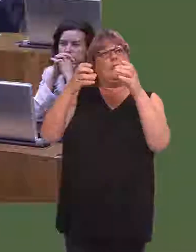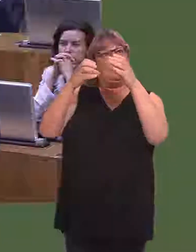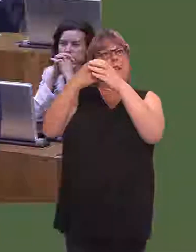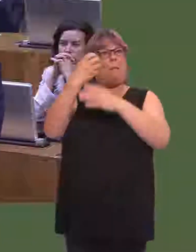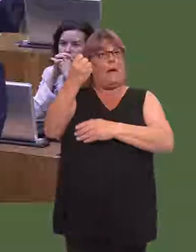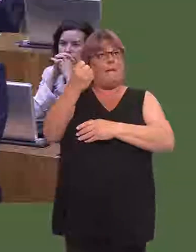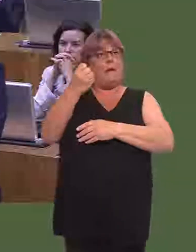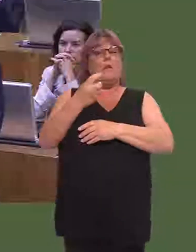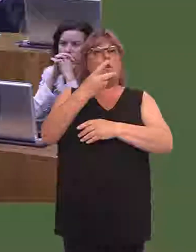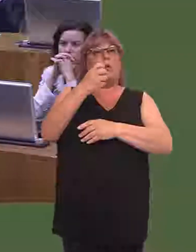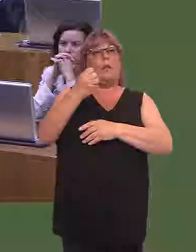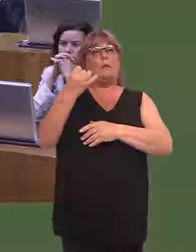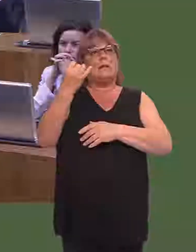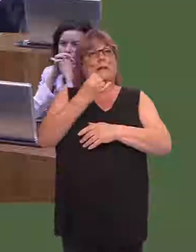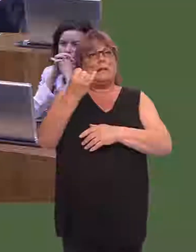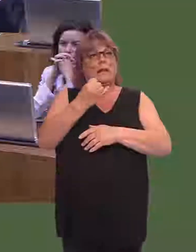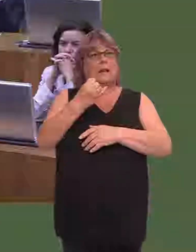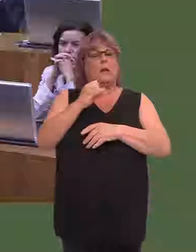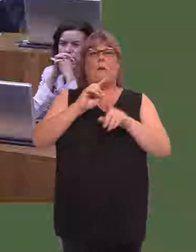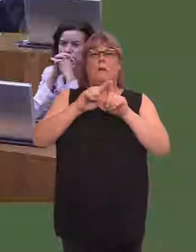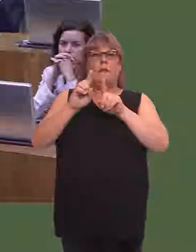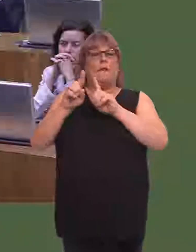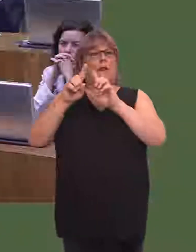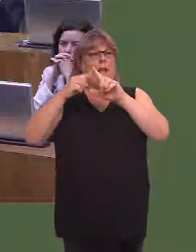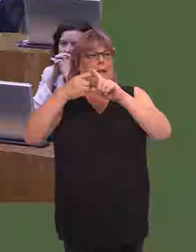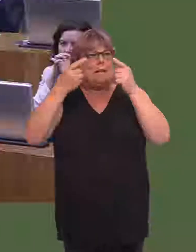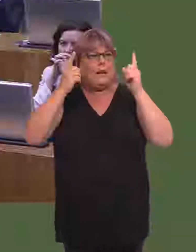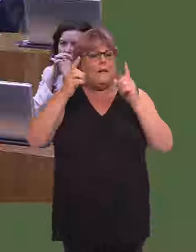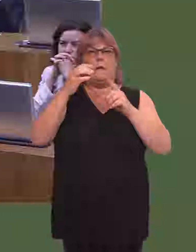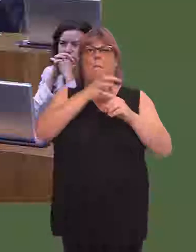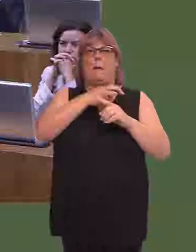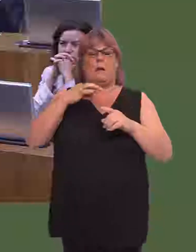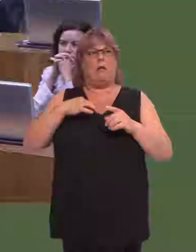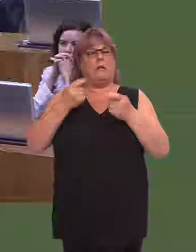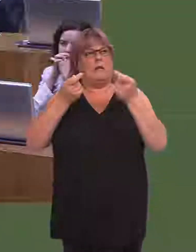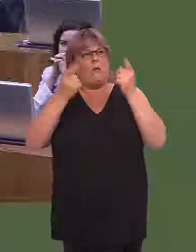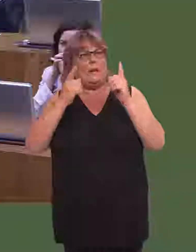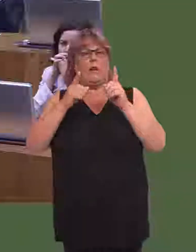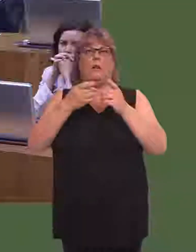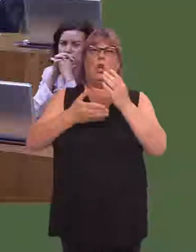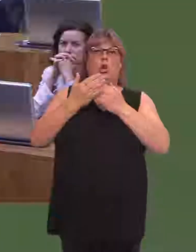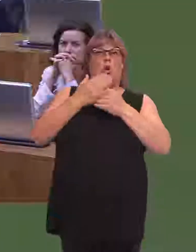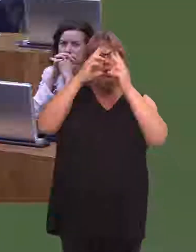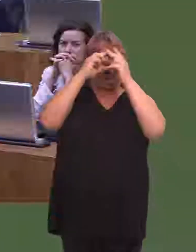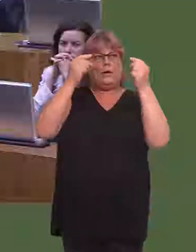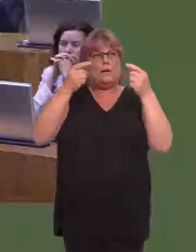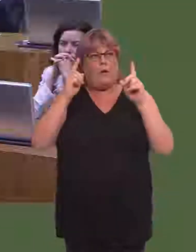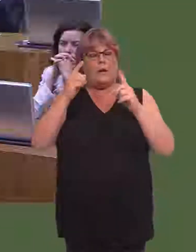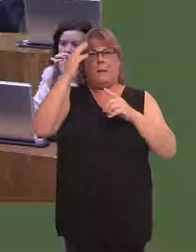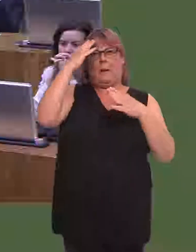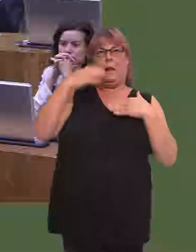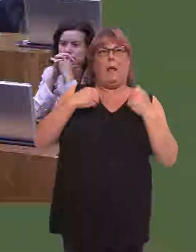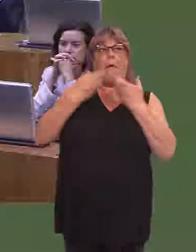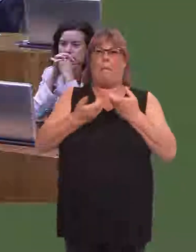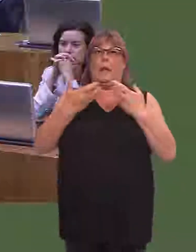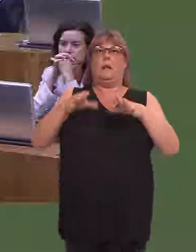executive leadership team in place. Since 2016, a new chief executive, 7 executives, including a medical director and director of nursing, and a new director